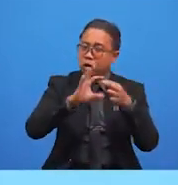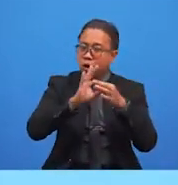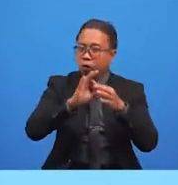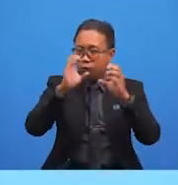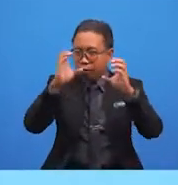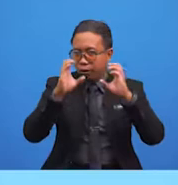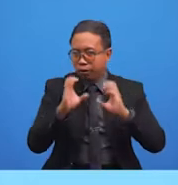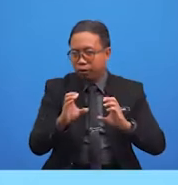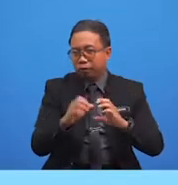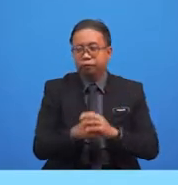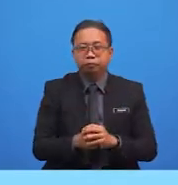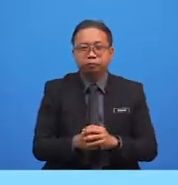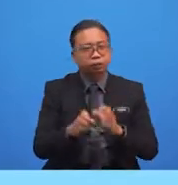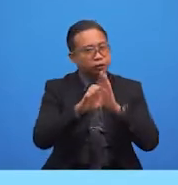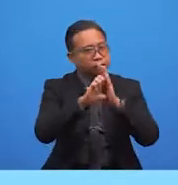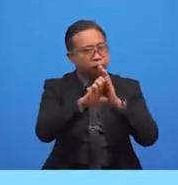as in the example.